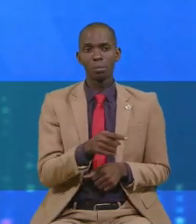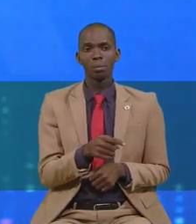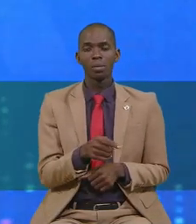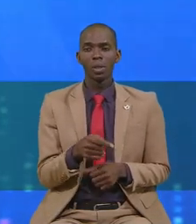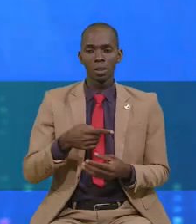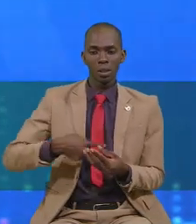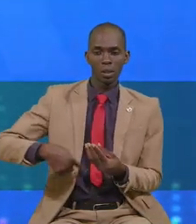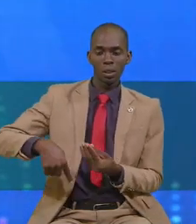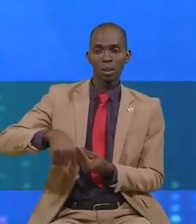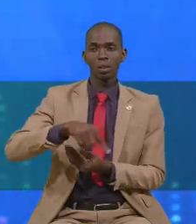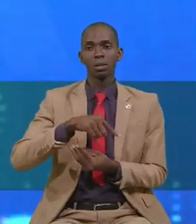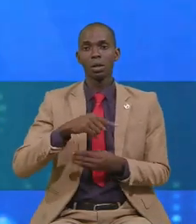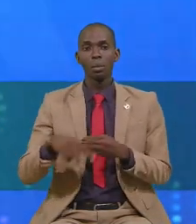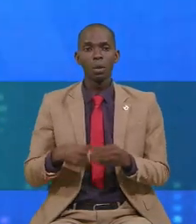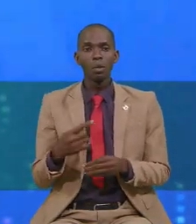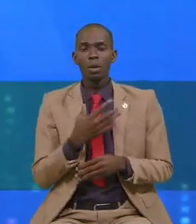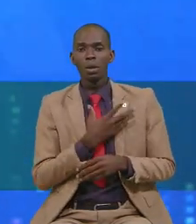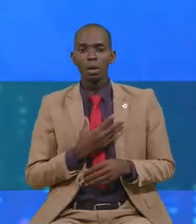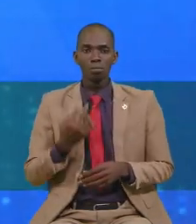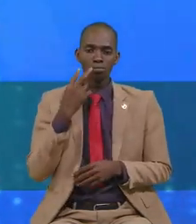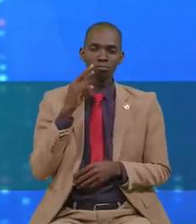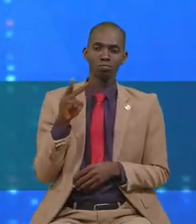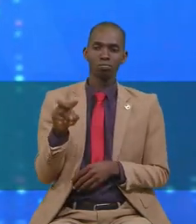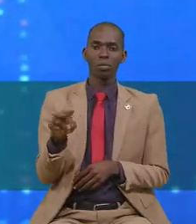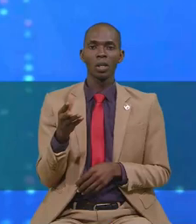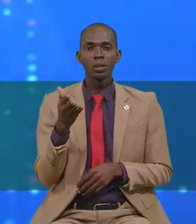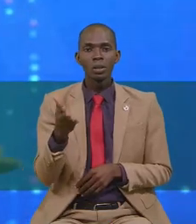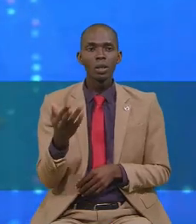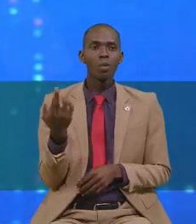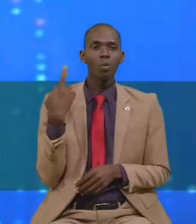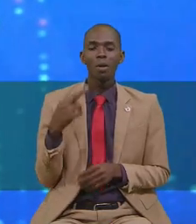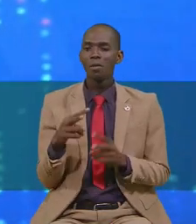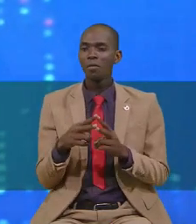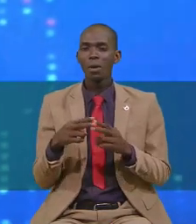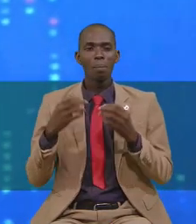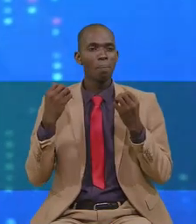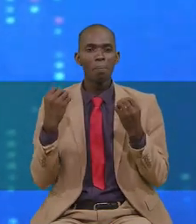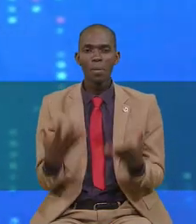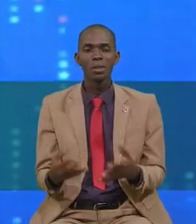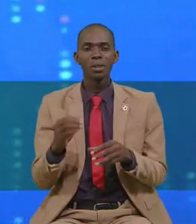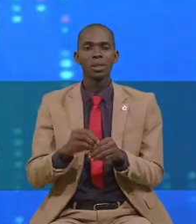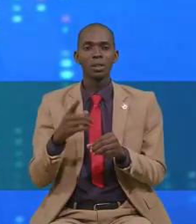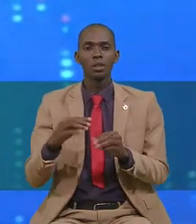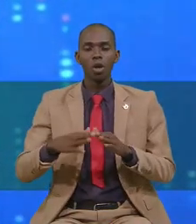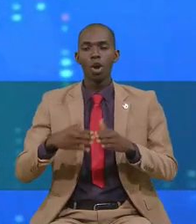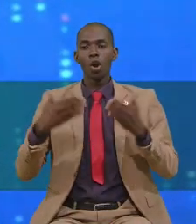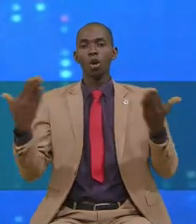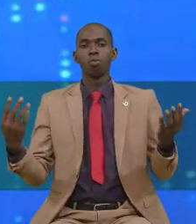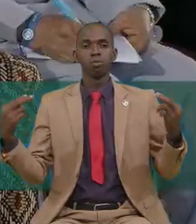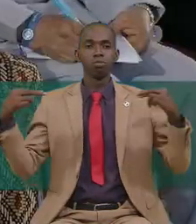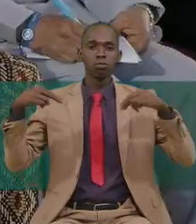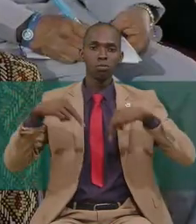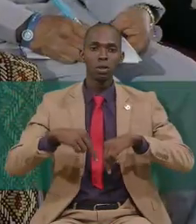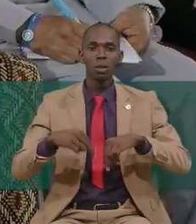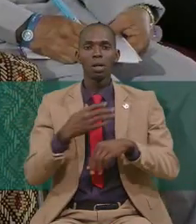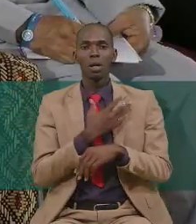round about, and behold, there were very many in the open valley, and